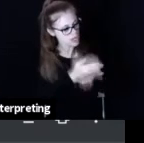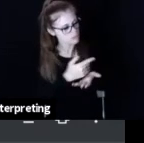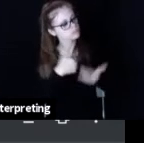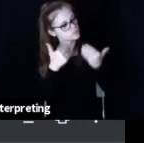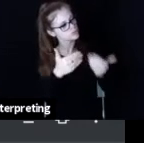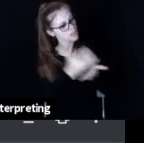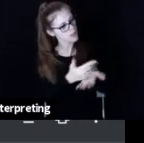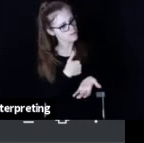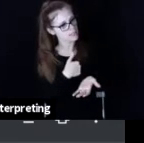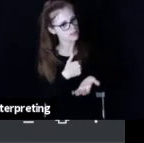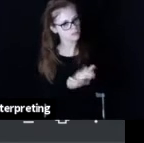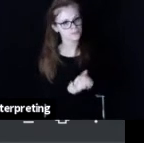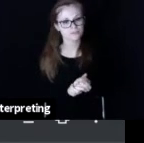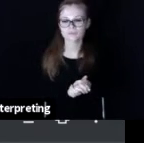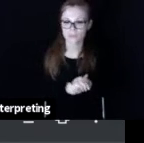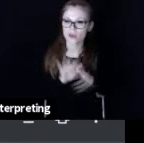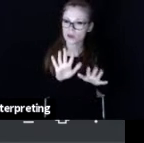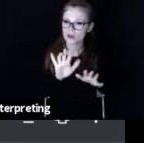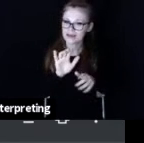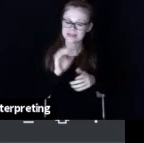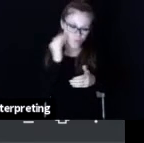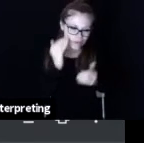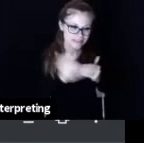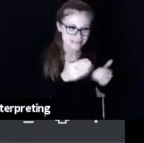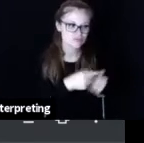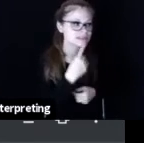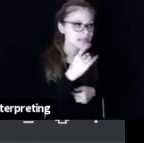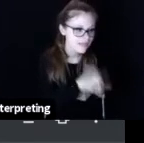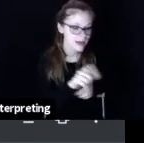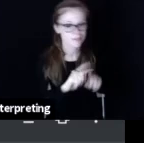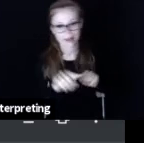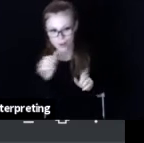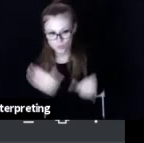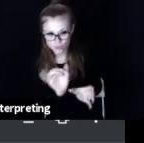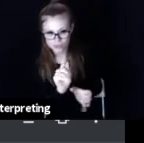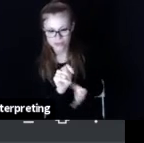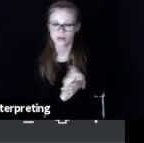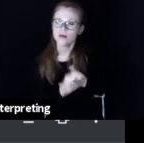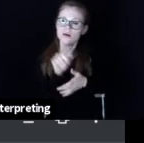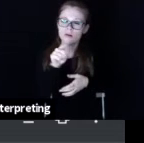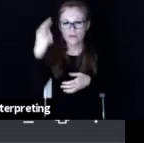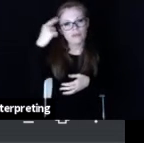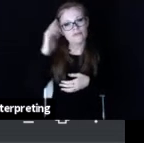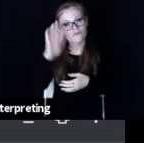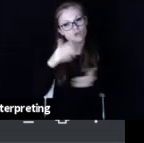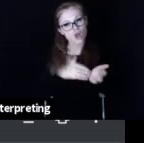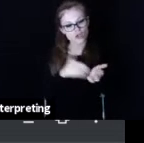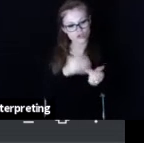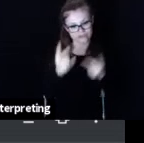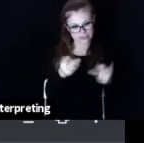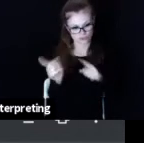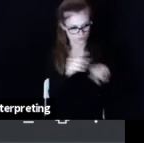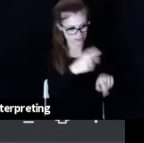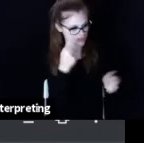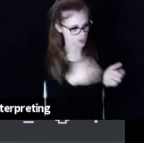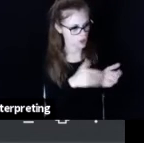Now, this can be easier said than done, right? So you can think of your doctor's visit as like game